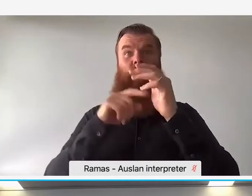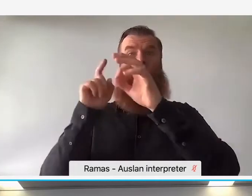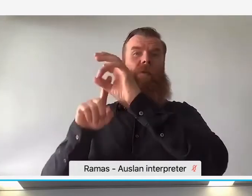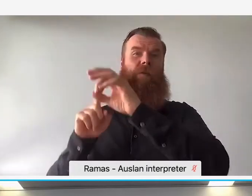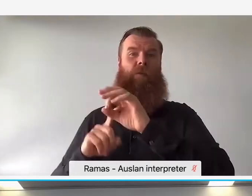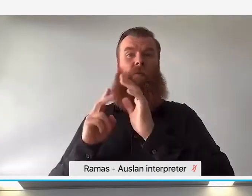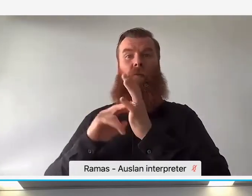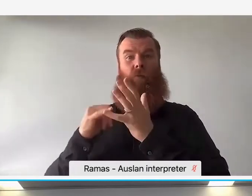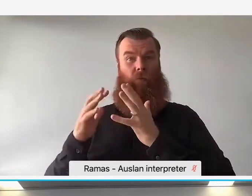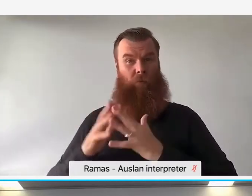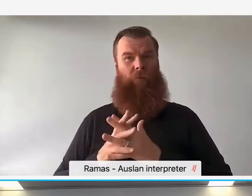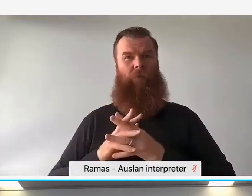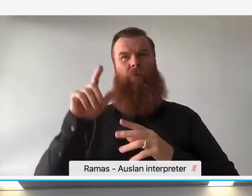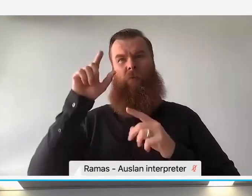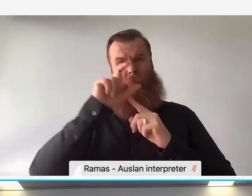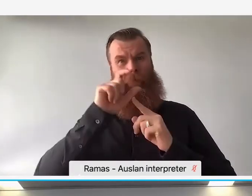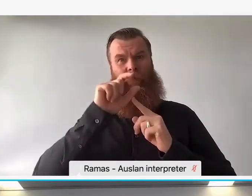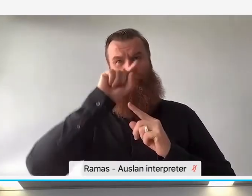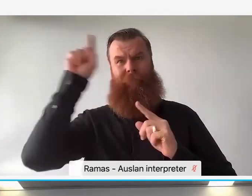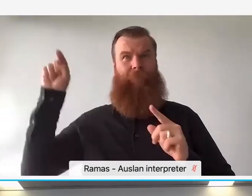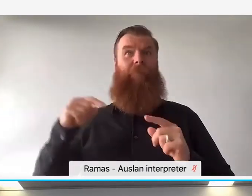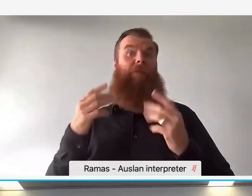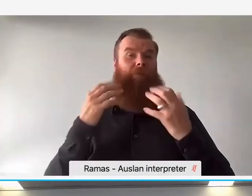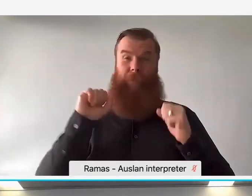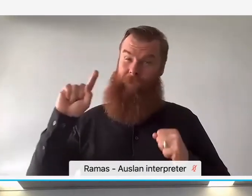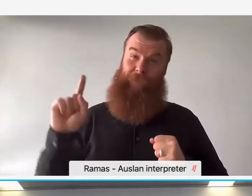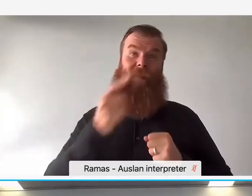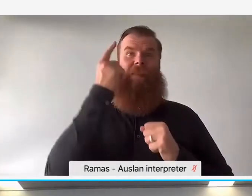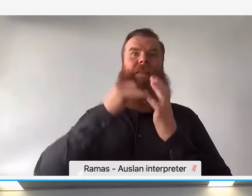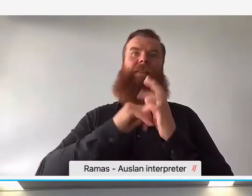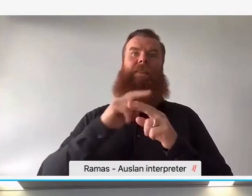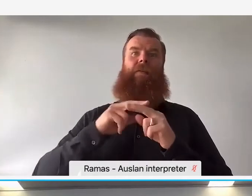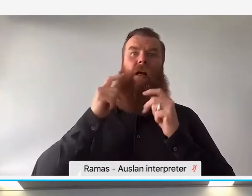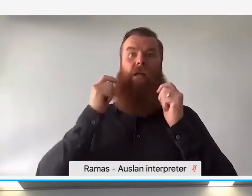the ACT getting its first workers early in the new year.